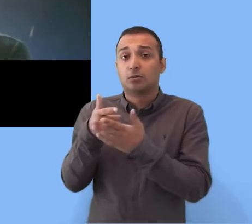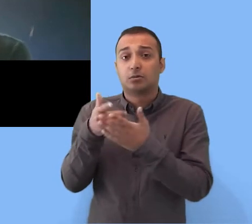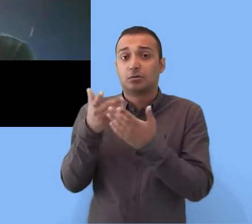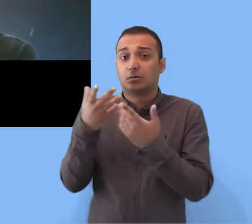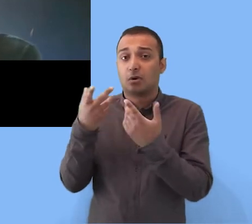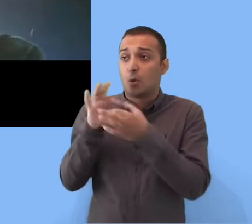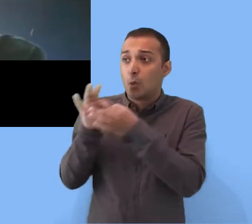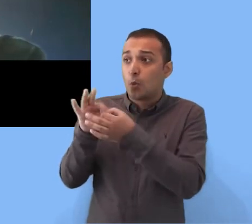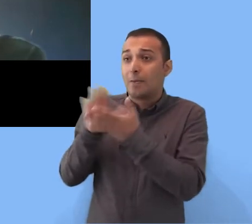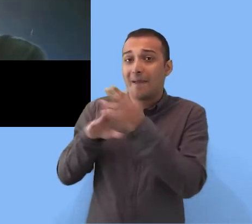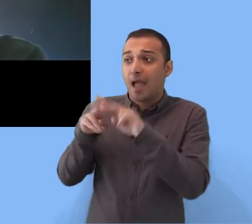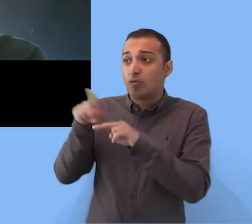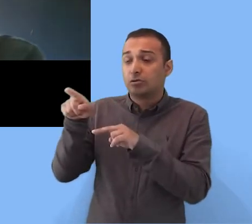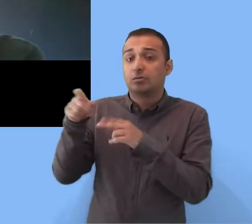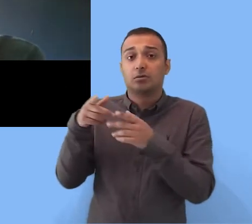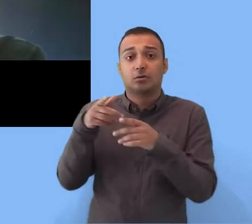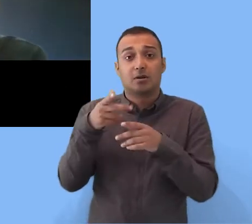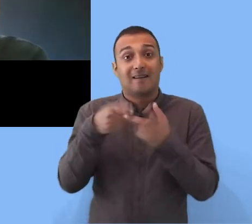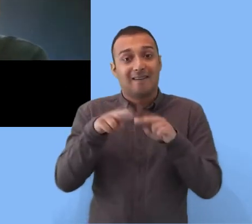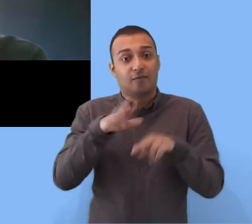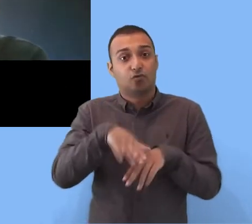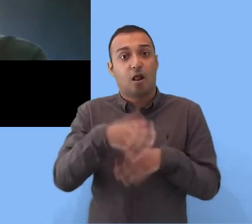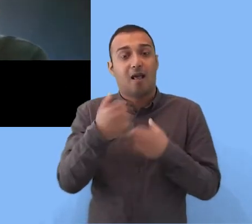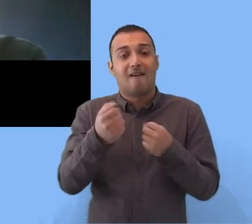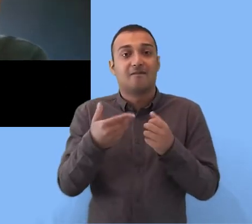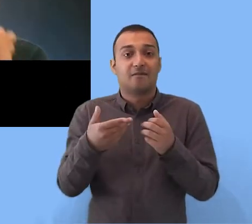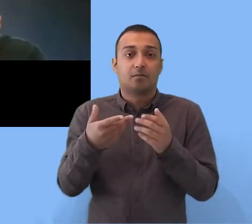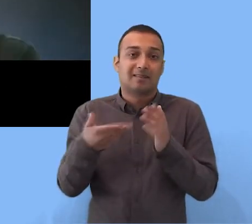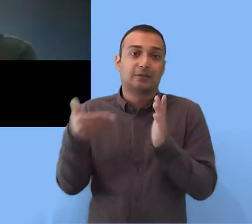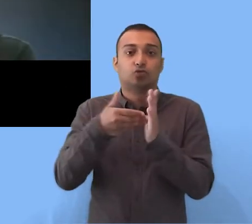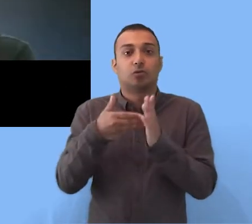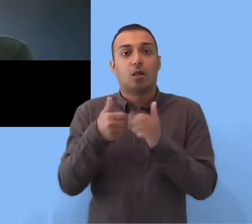needs. Yes, and I've actually